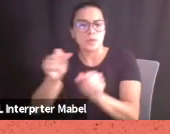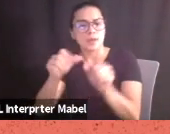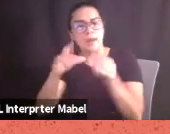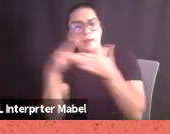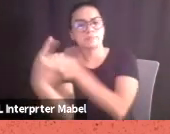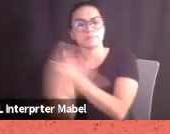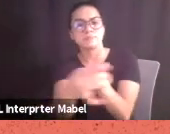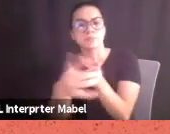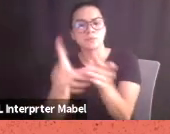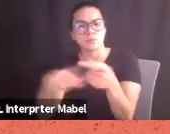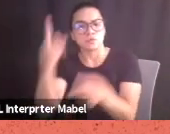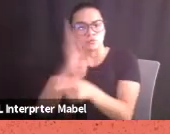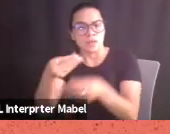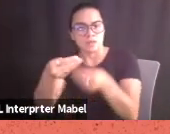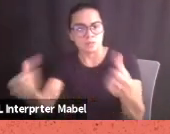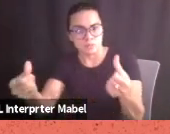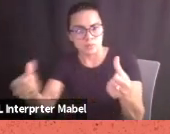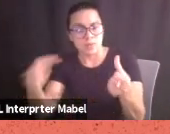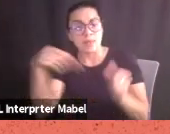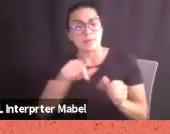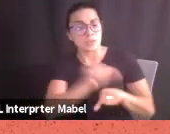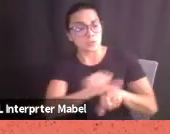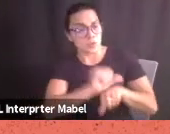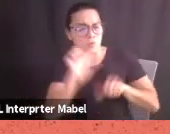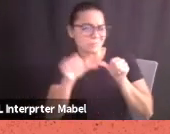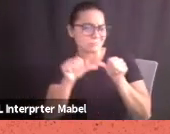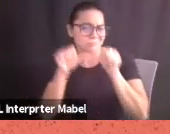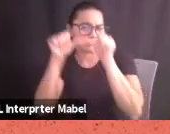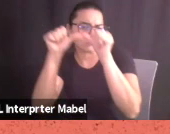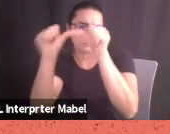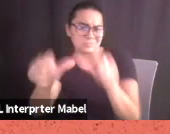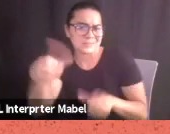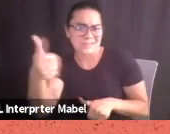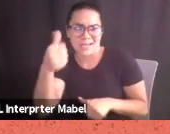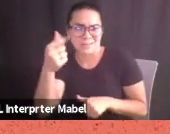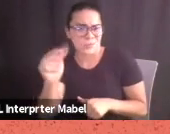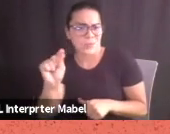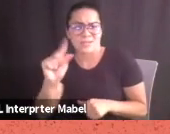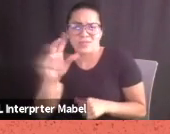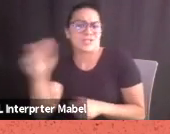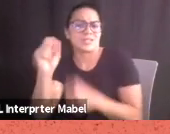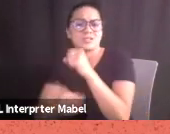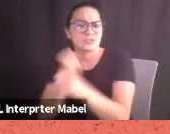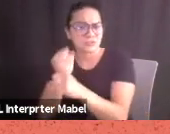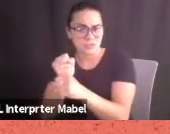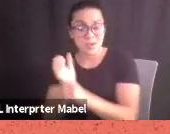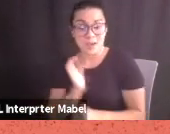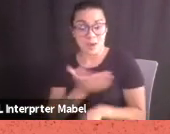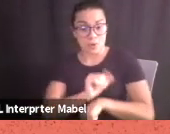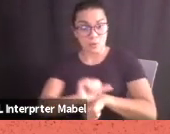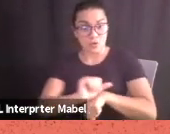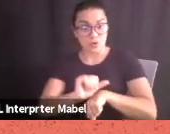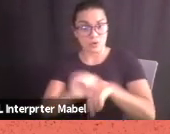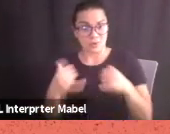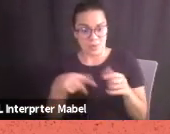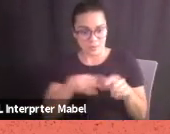that precedes our work, and one that will continue for decades to come. Our specific work in this particular